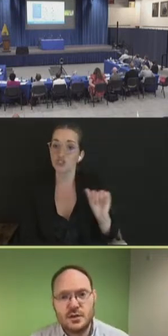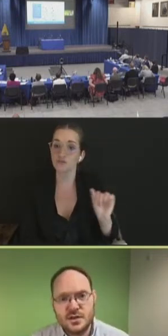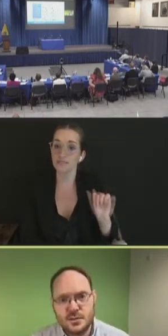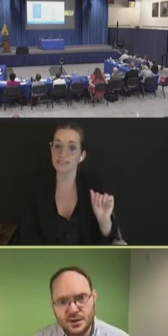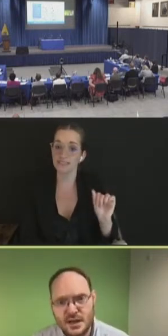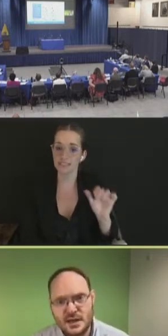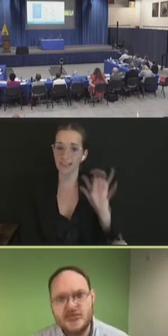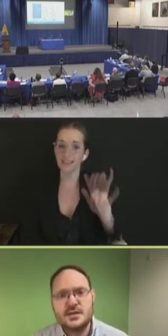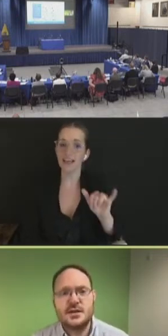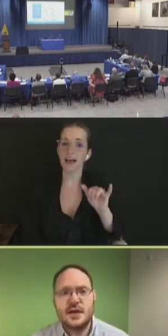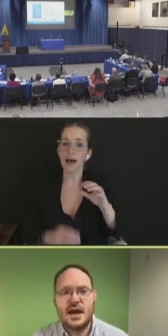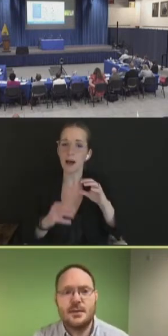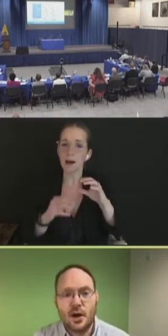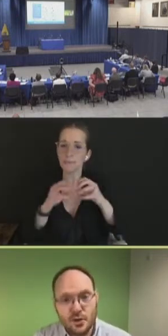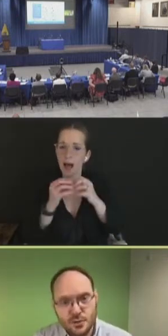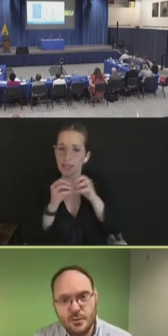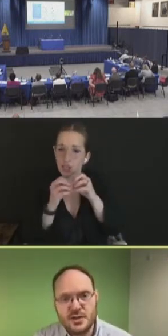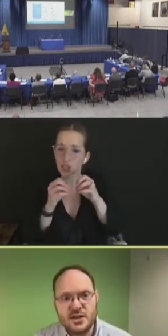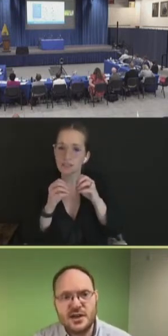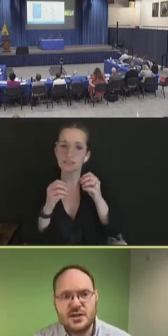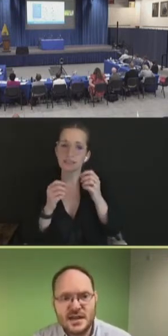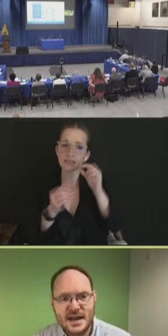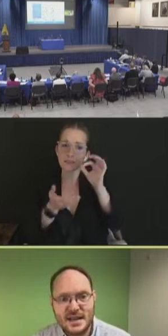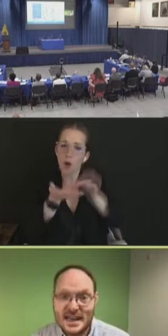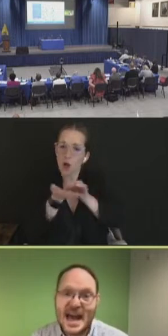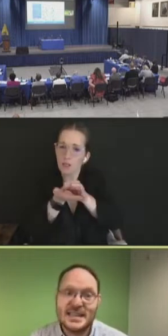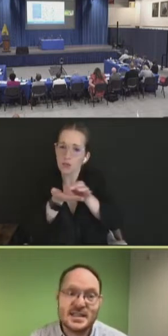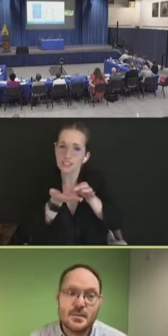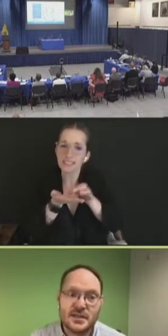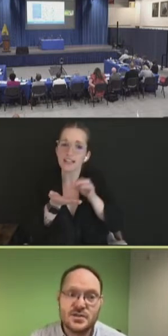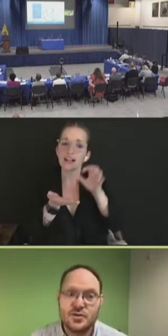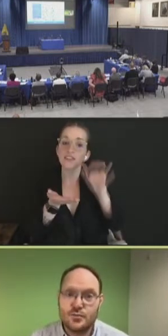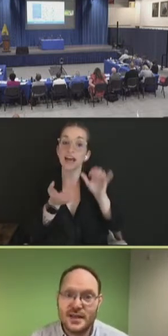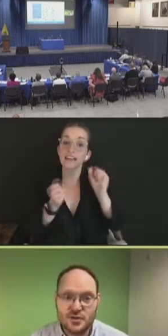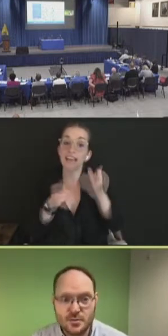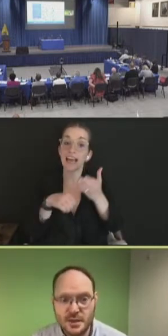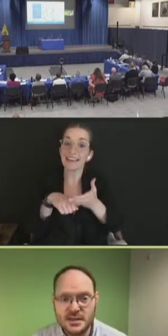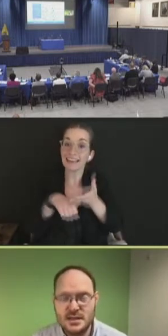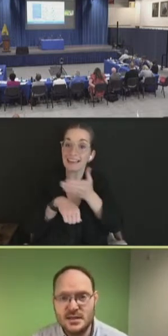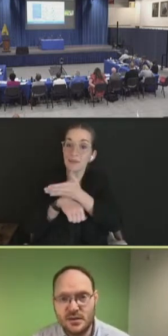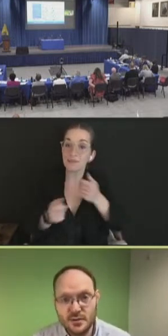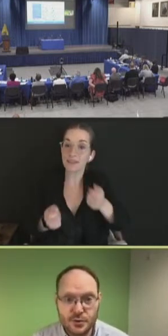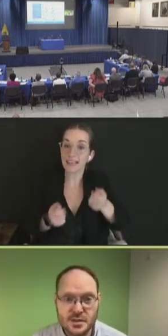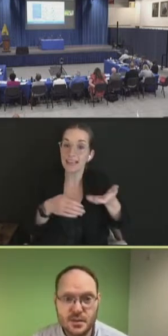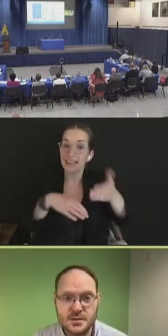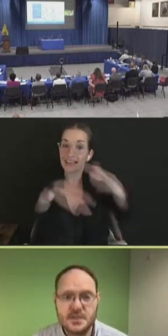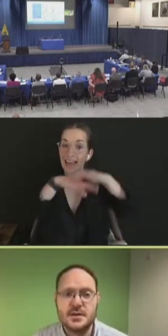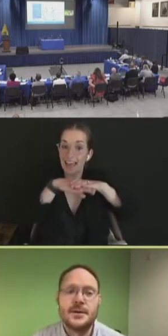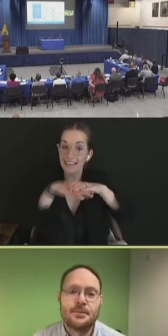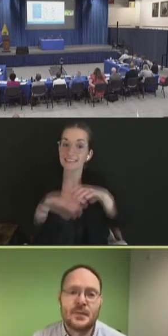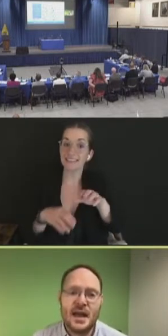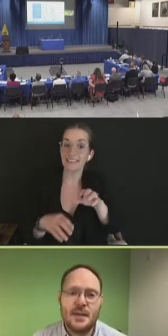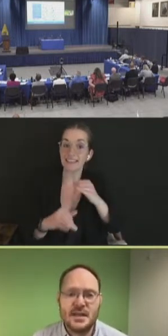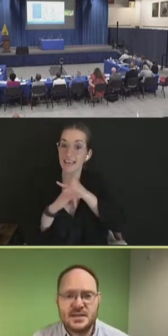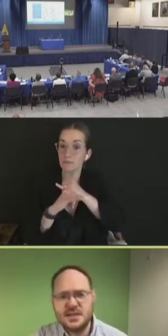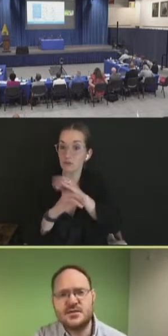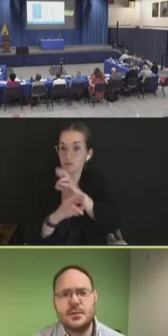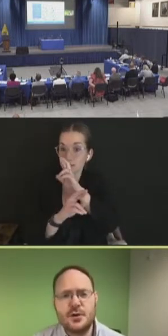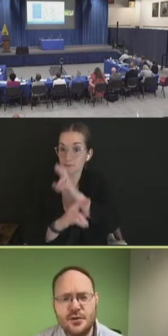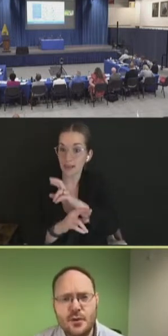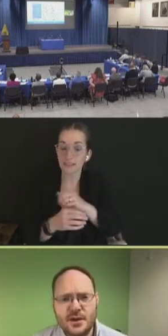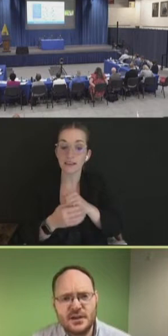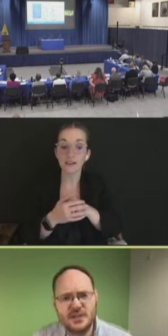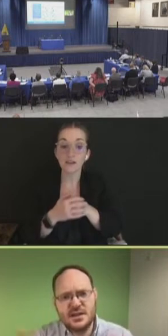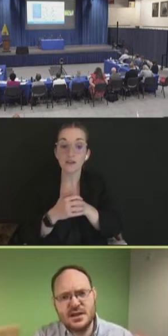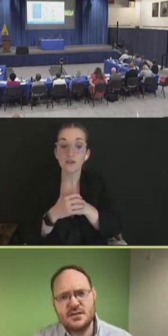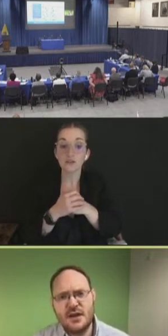small molecules or particulates, or immunomodulators that can enhance the magnitude, breadth, durability of the immune response. And so this is from a